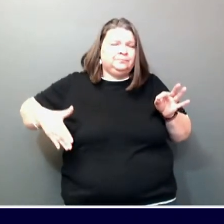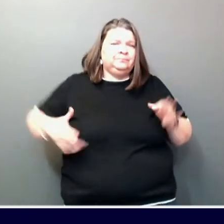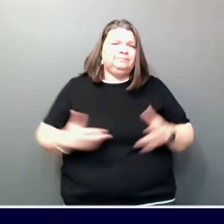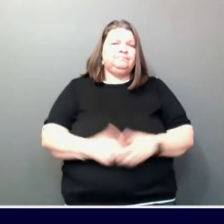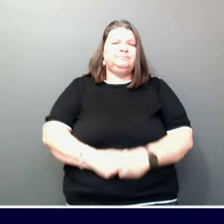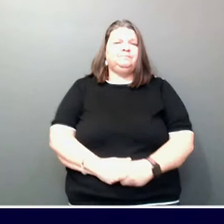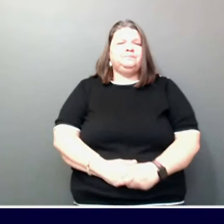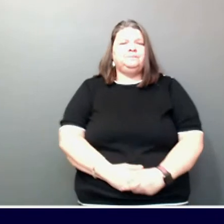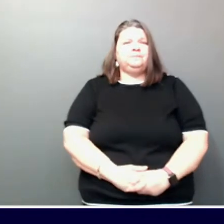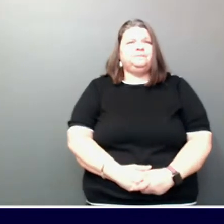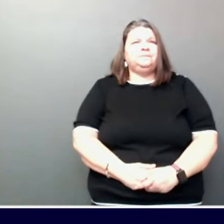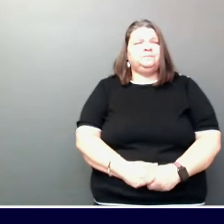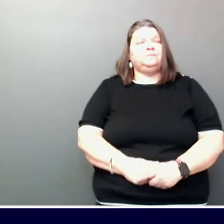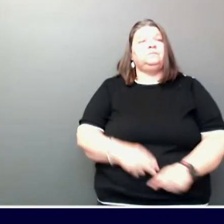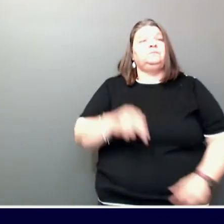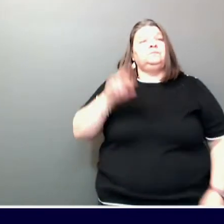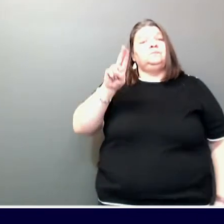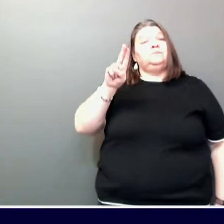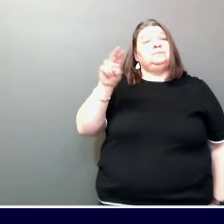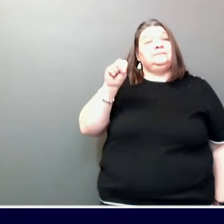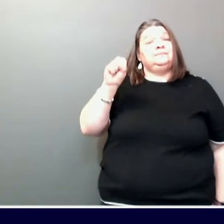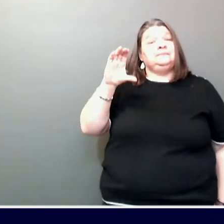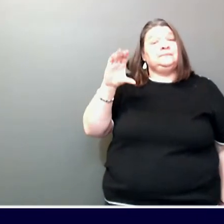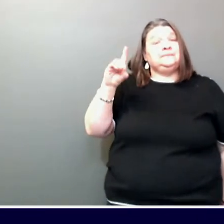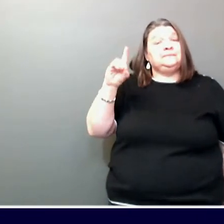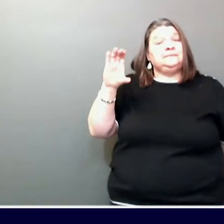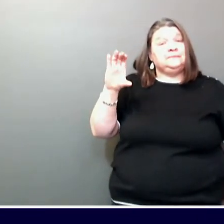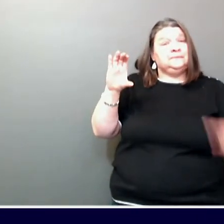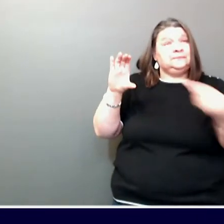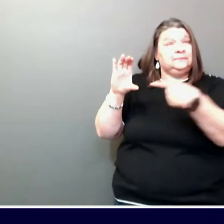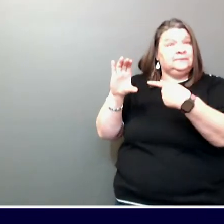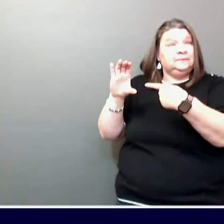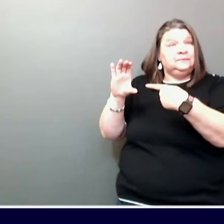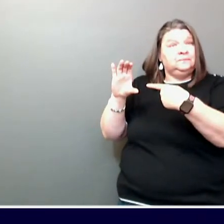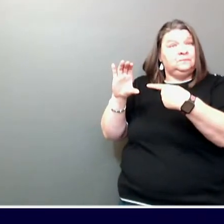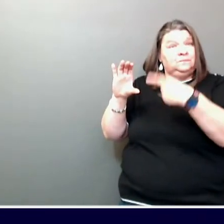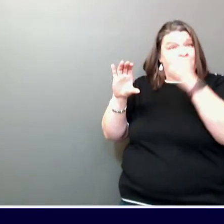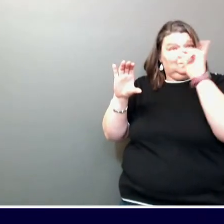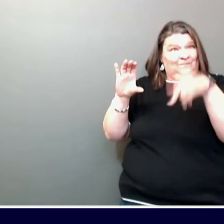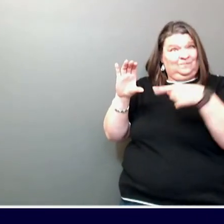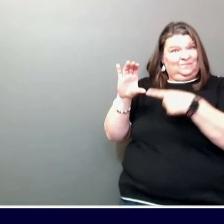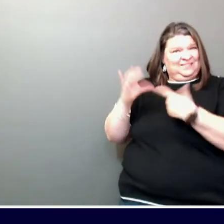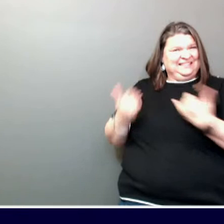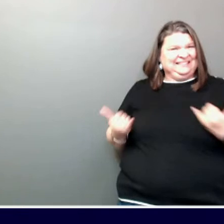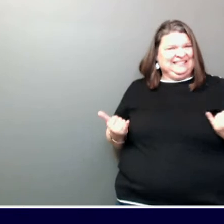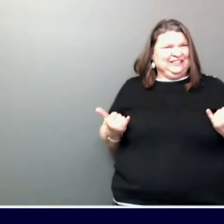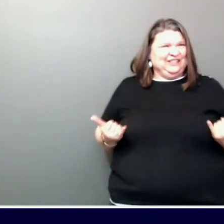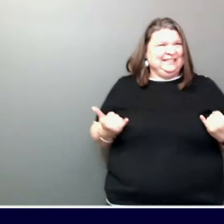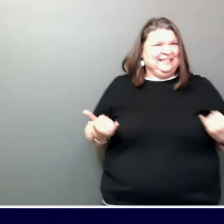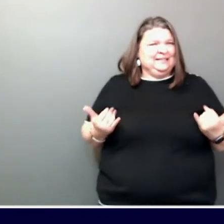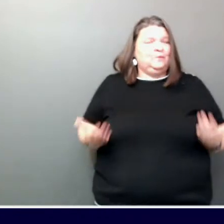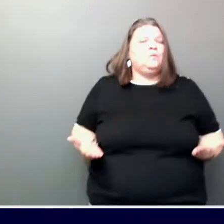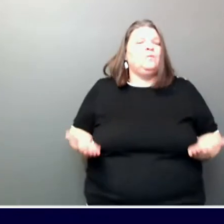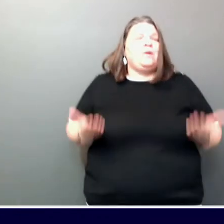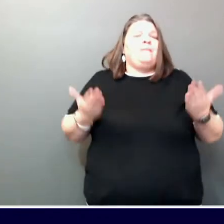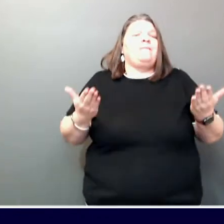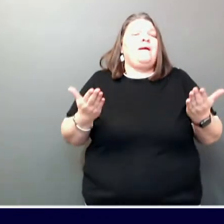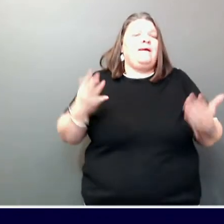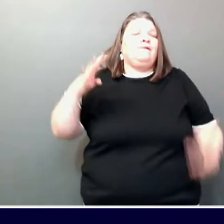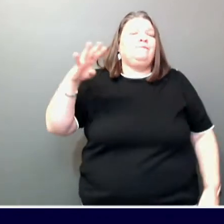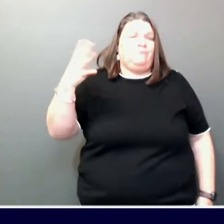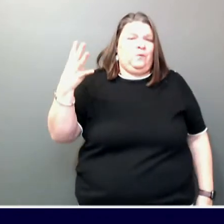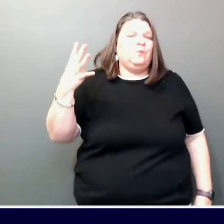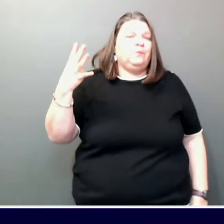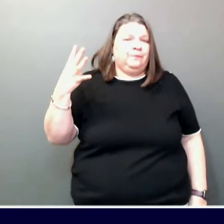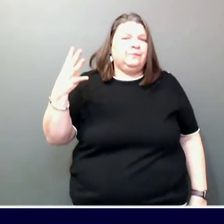According to the U.S. CDC, at this time, a second booster shot for folks who do not have any type of